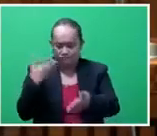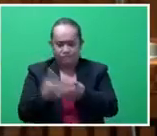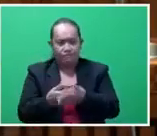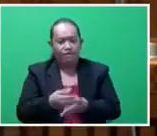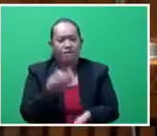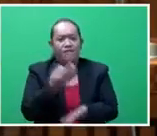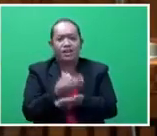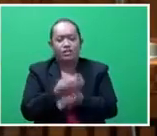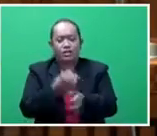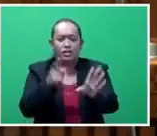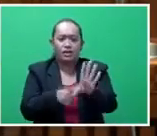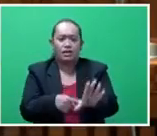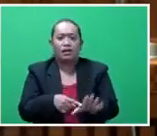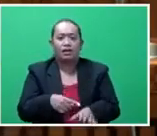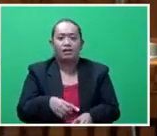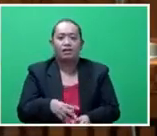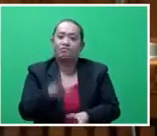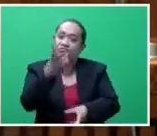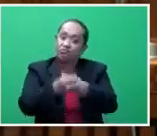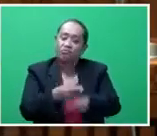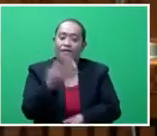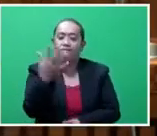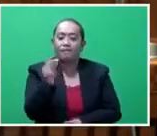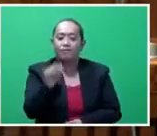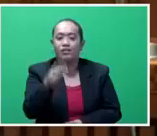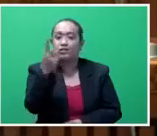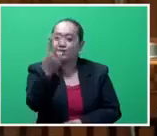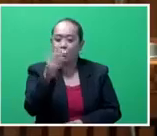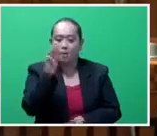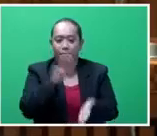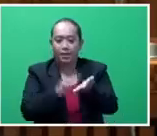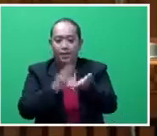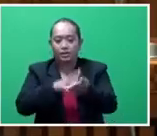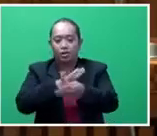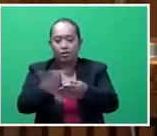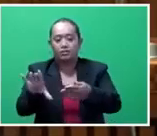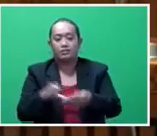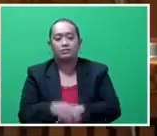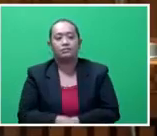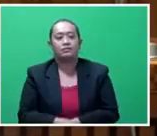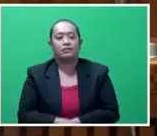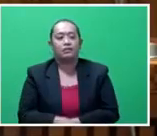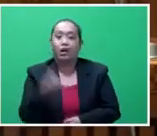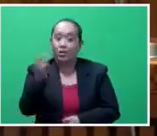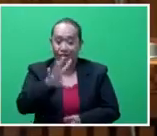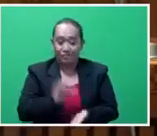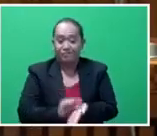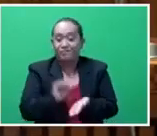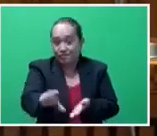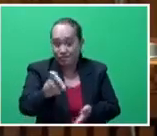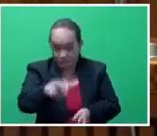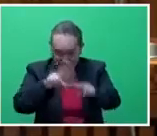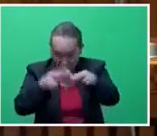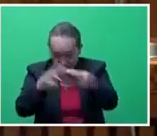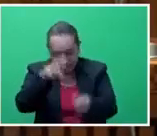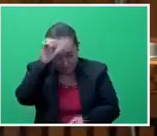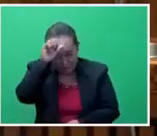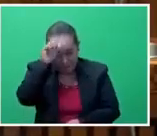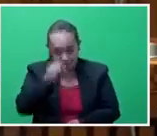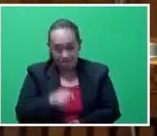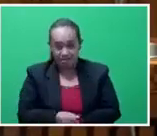of $5.2 million to pay for the subsidies that's granted to those families that earn less